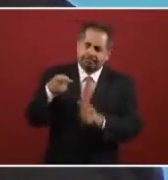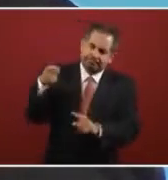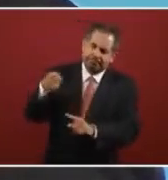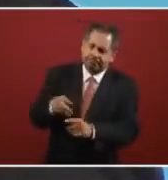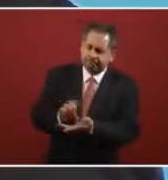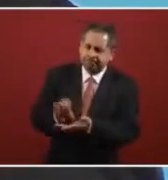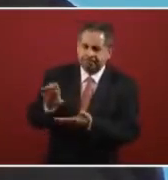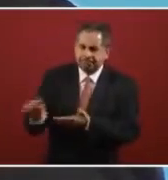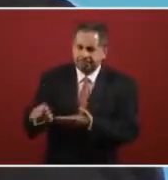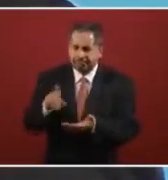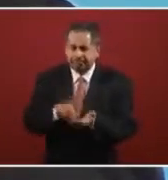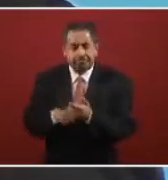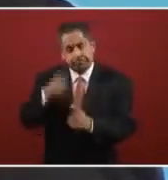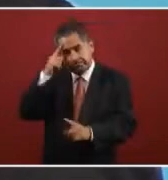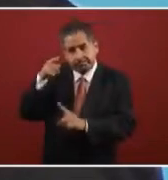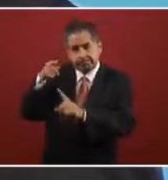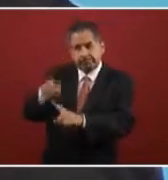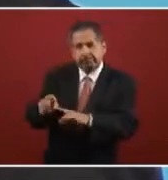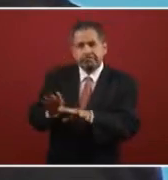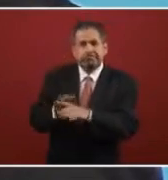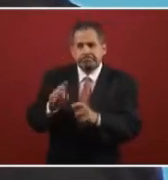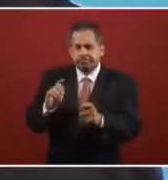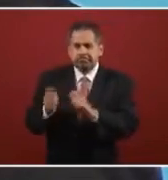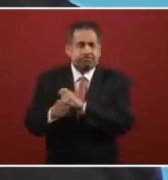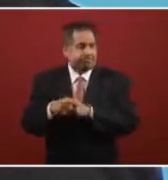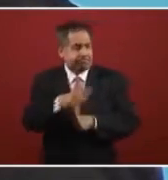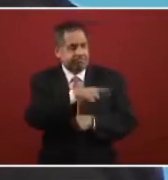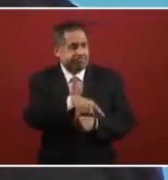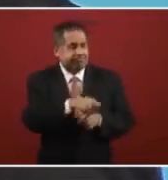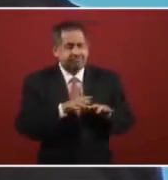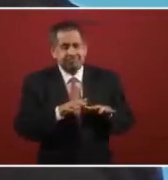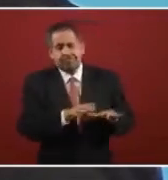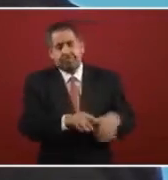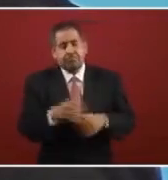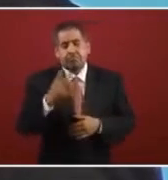social services. Our objective is to